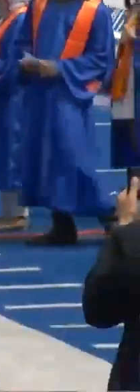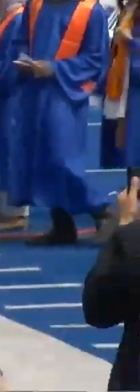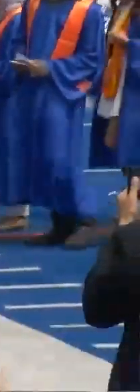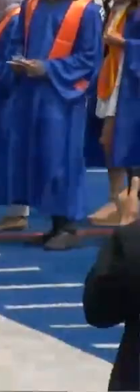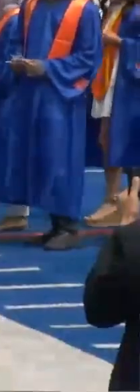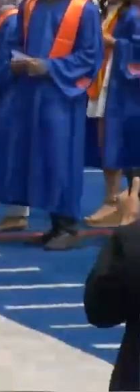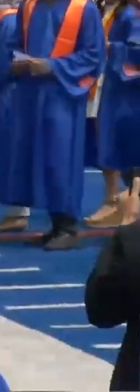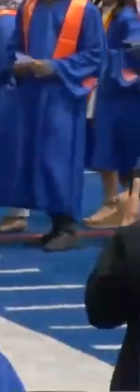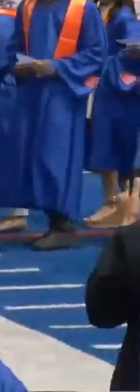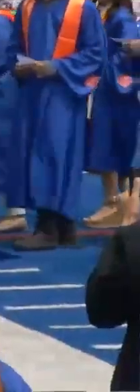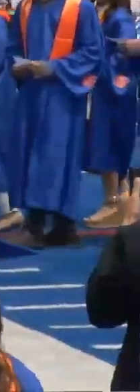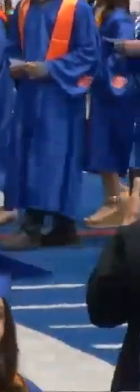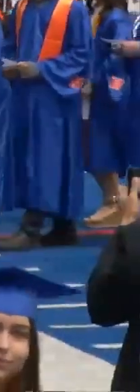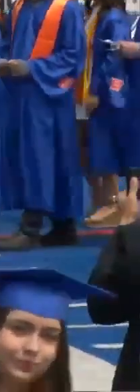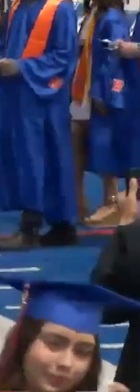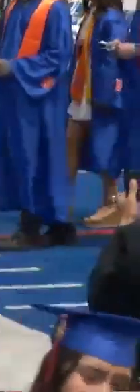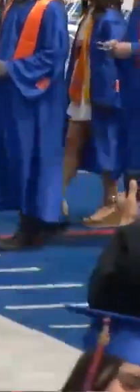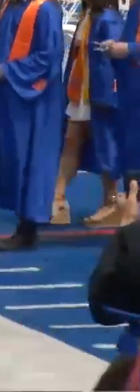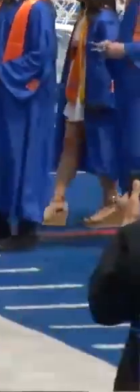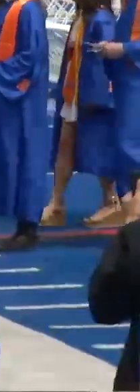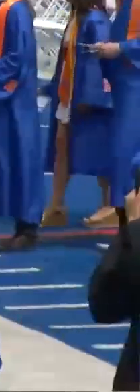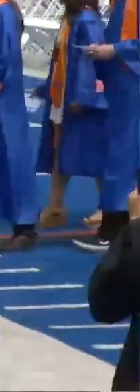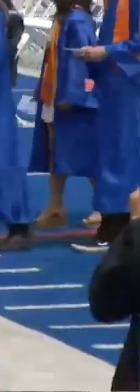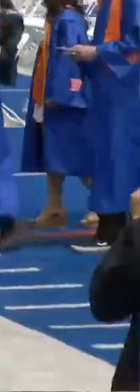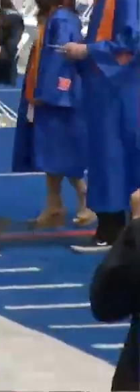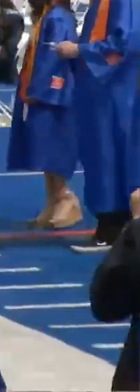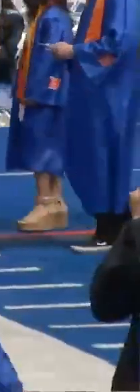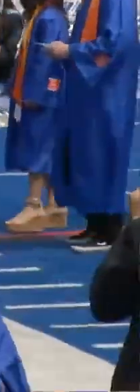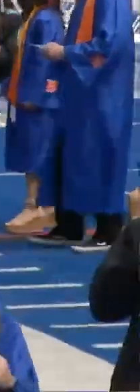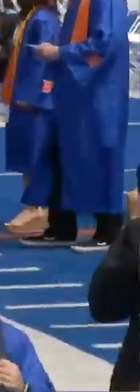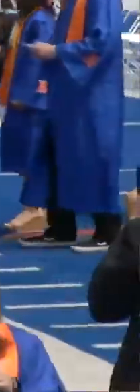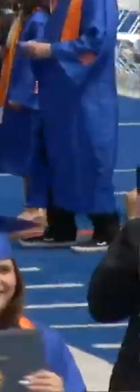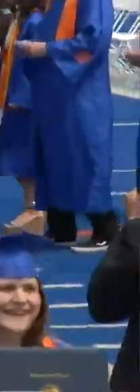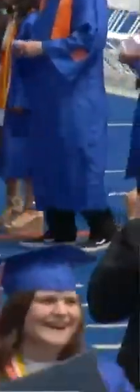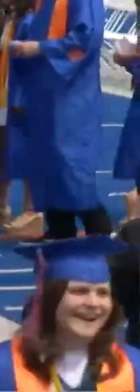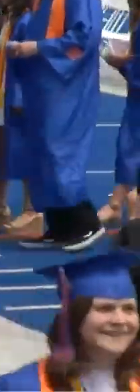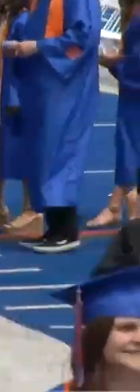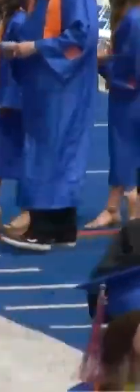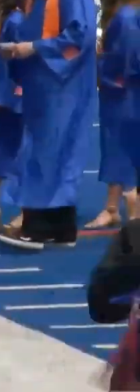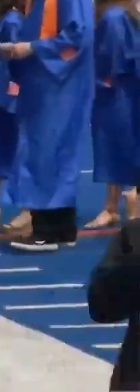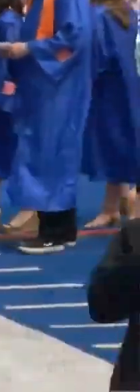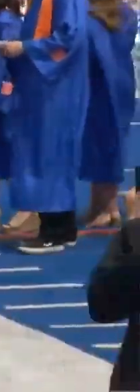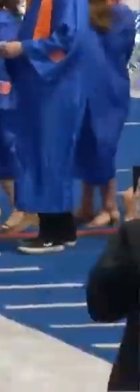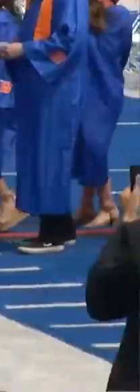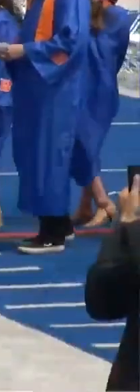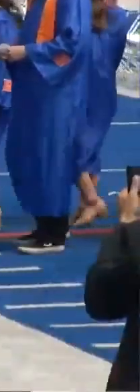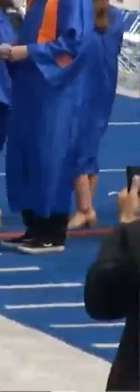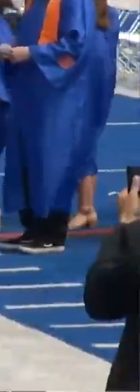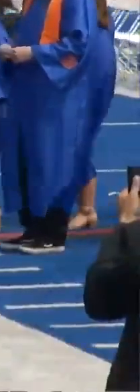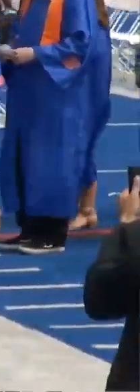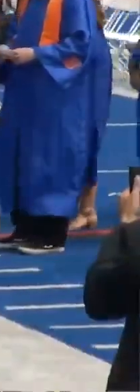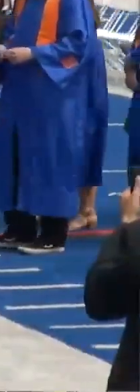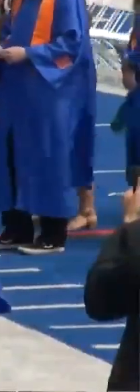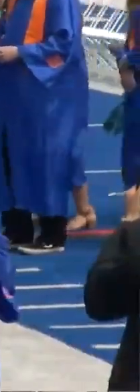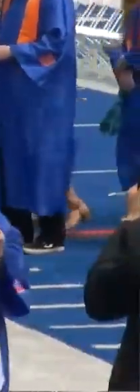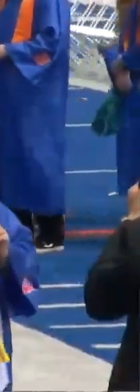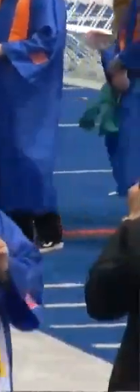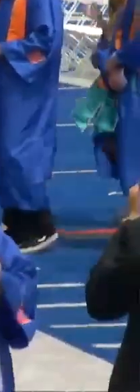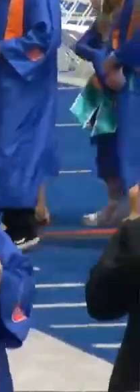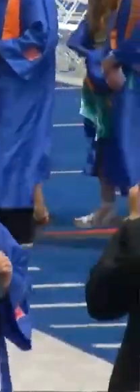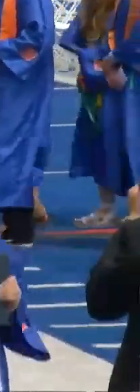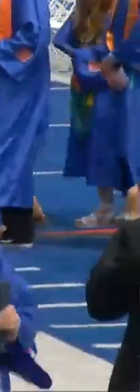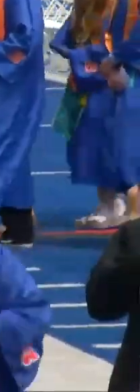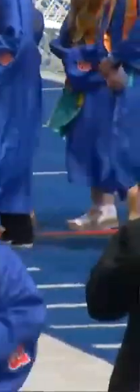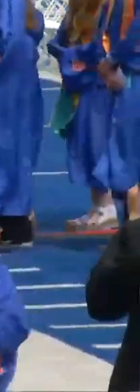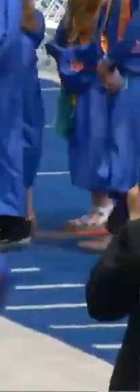David James Walker. Aubrey Michelle Waterman. Mason S. Ziegler. Natalie